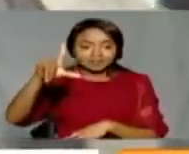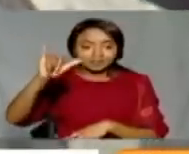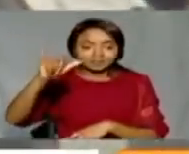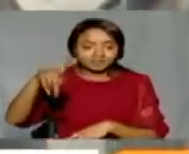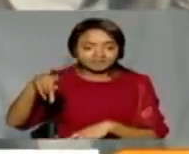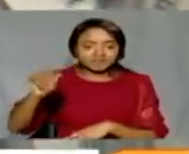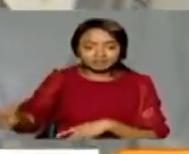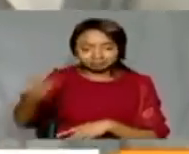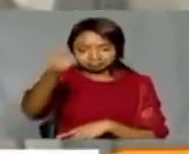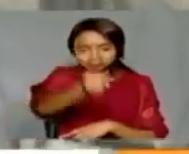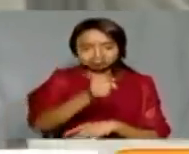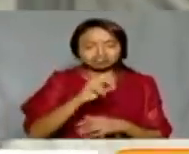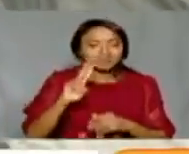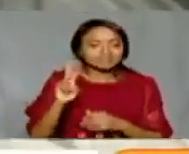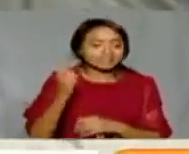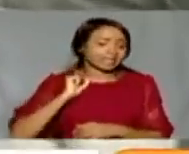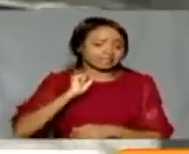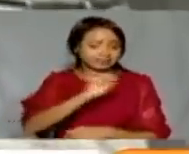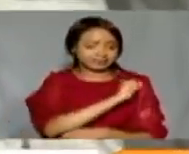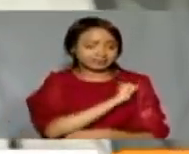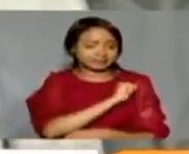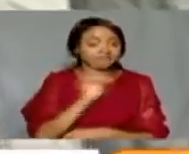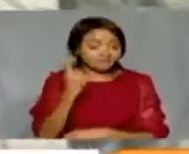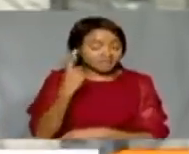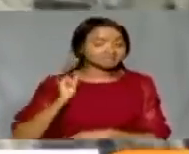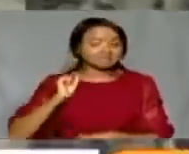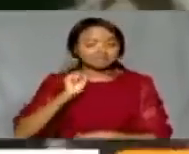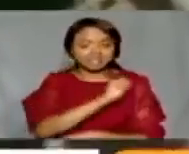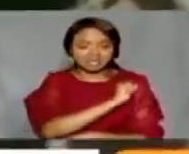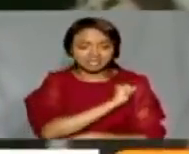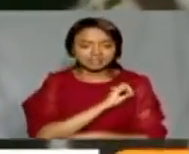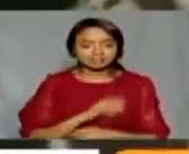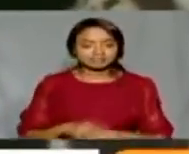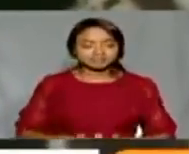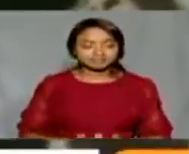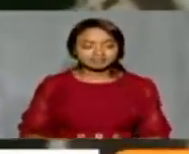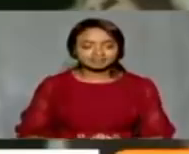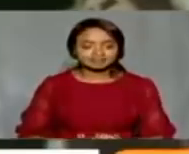from 1963 to 1966 in post-independent Kenya.